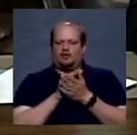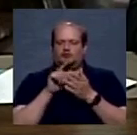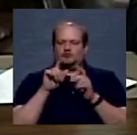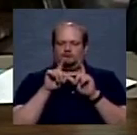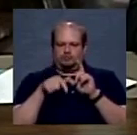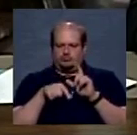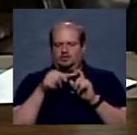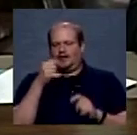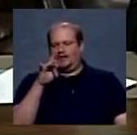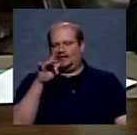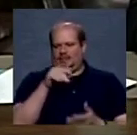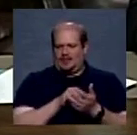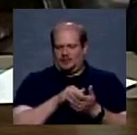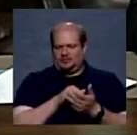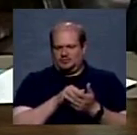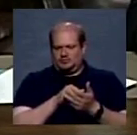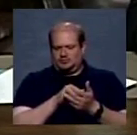ordinance number